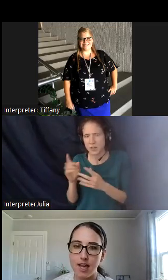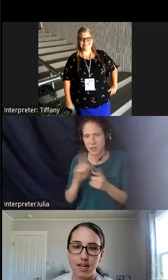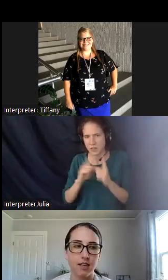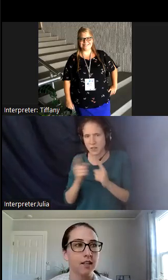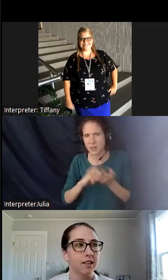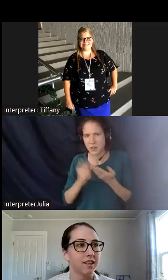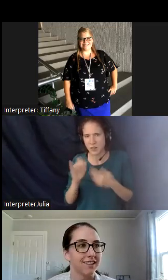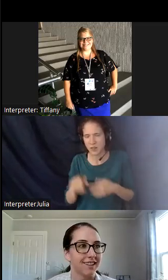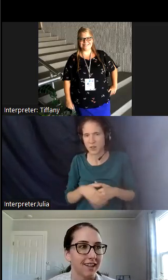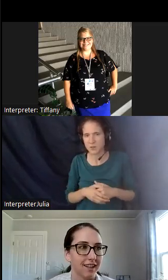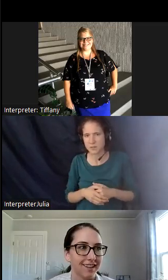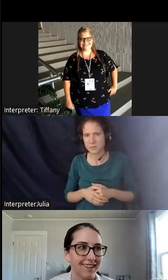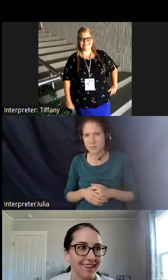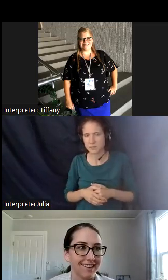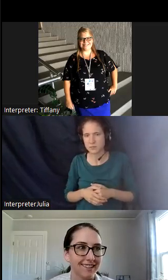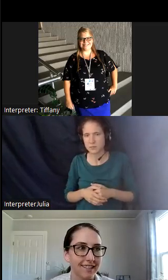And then